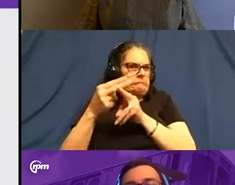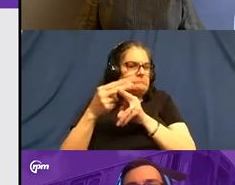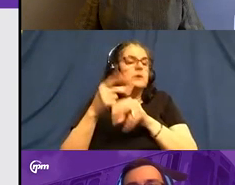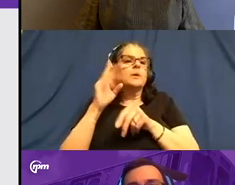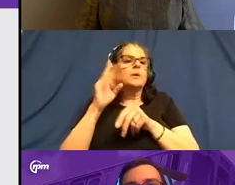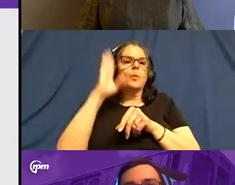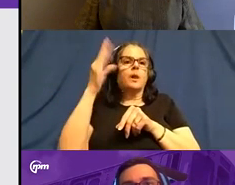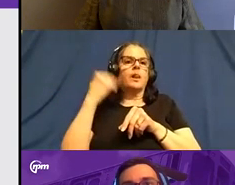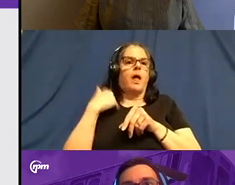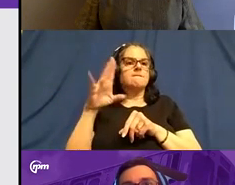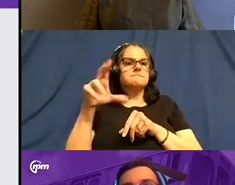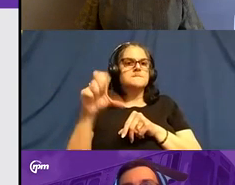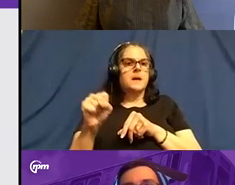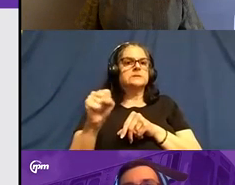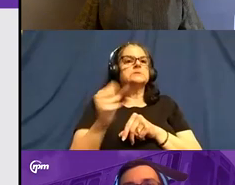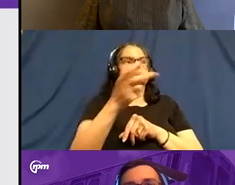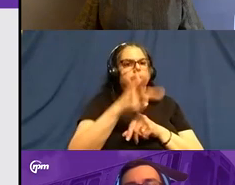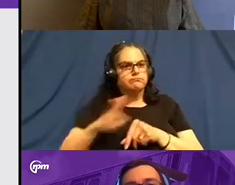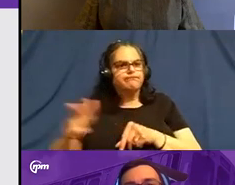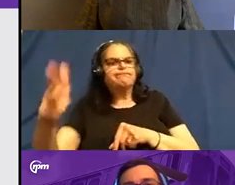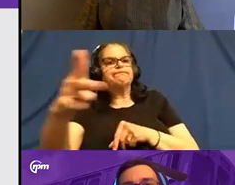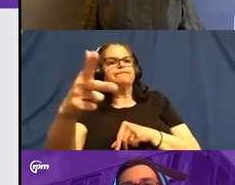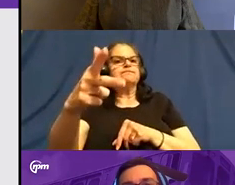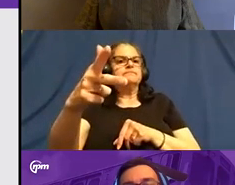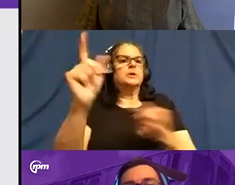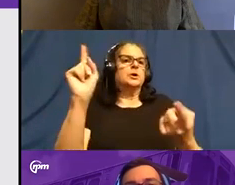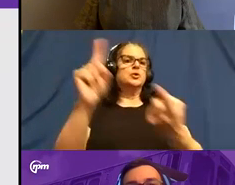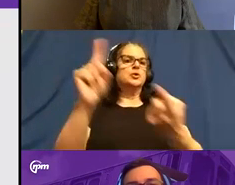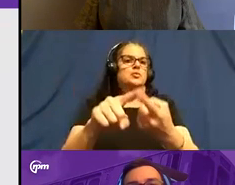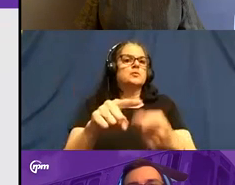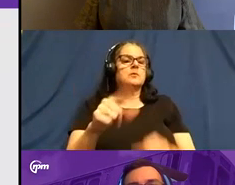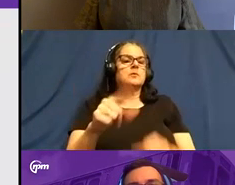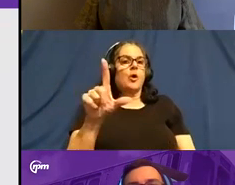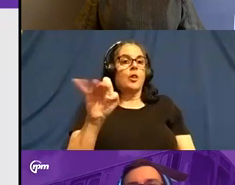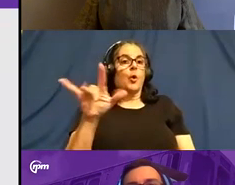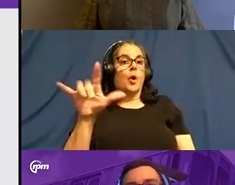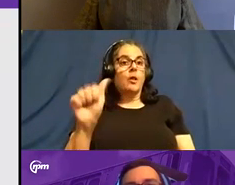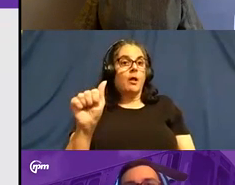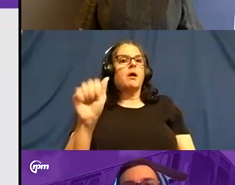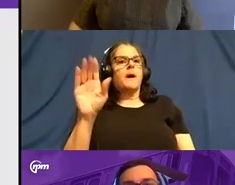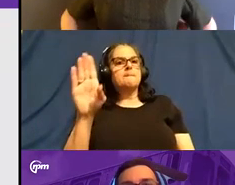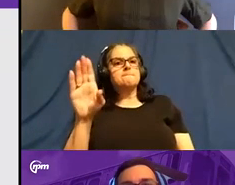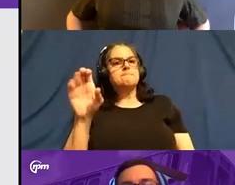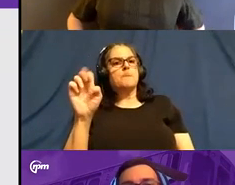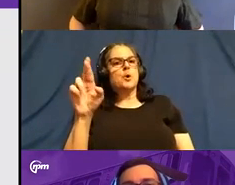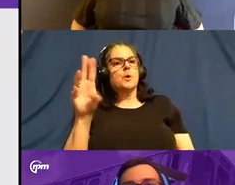to Berwyn. So you'll be able to access the red line again at Loyola and Berwyn, and the bus shuttle will provide service in